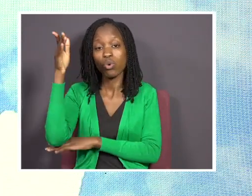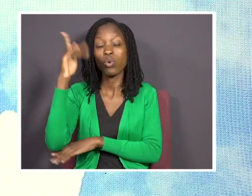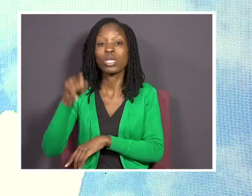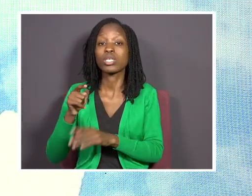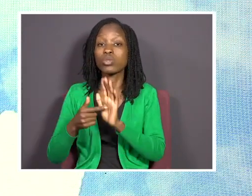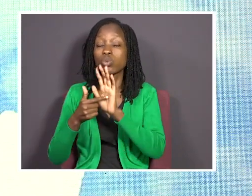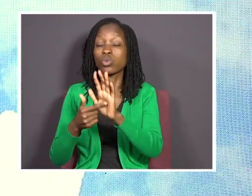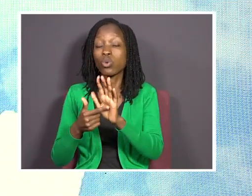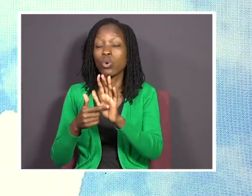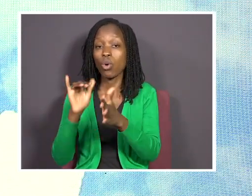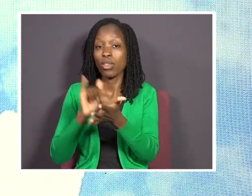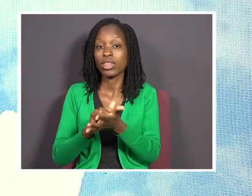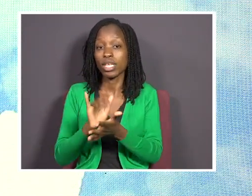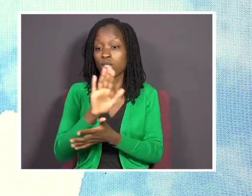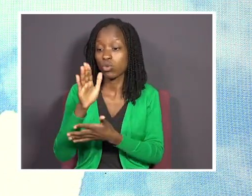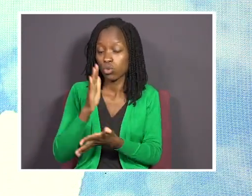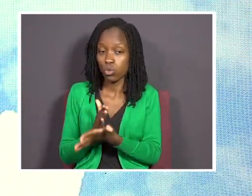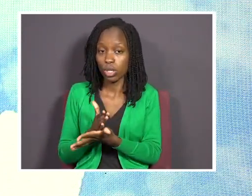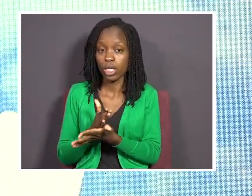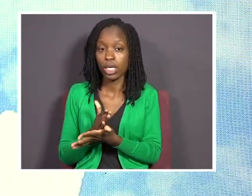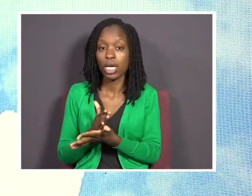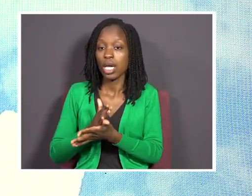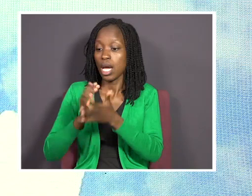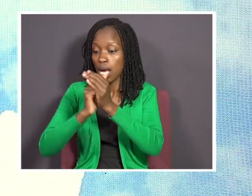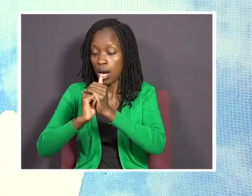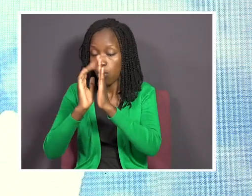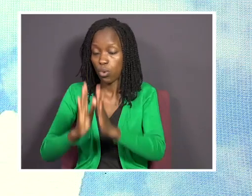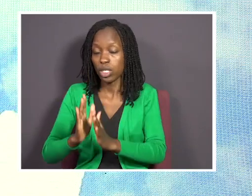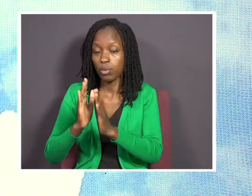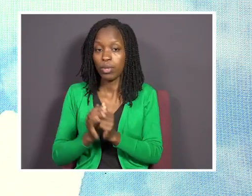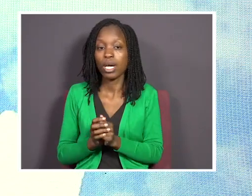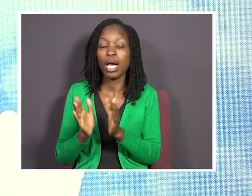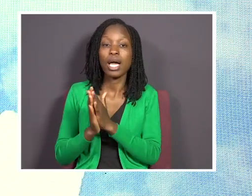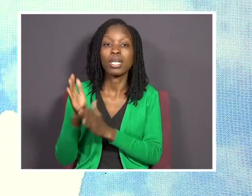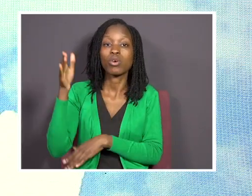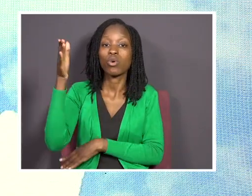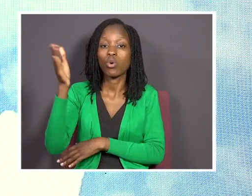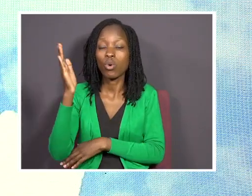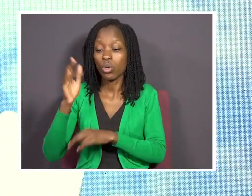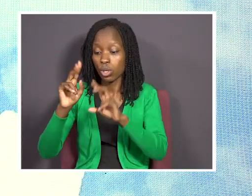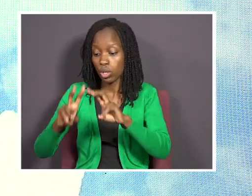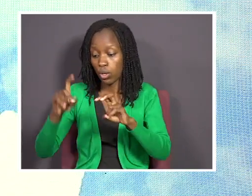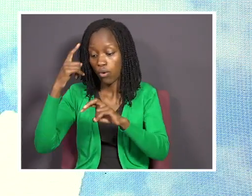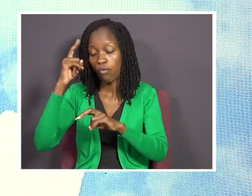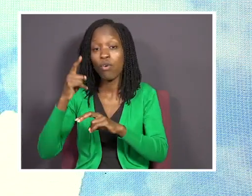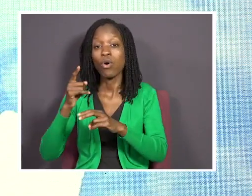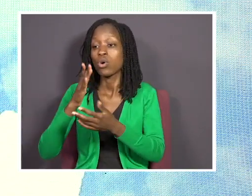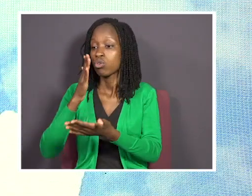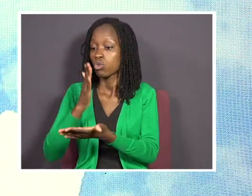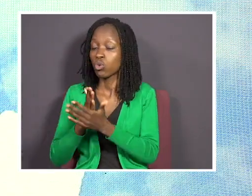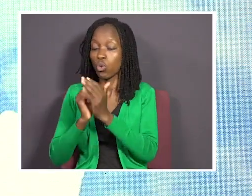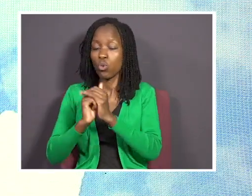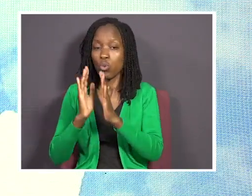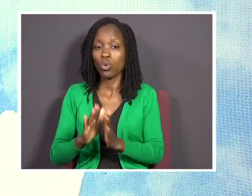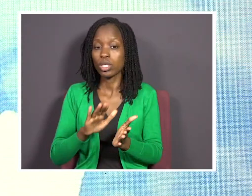show that you truly are a worshiper, and God is looking for such people.